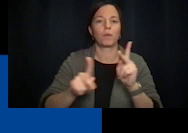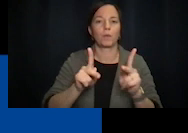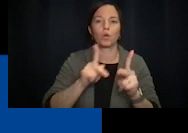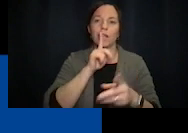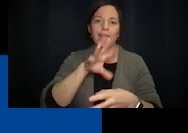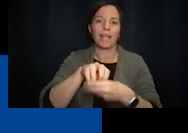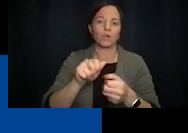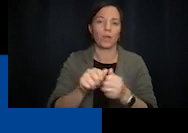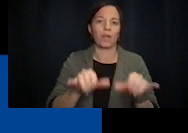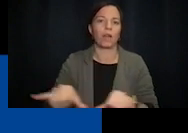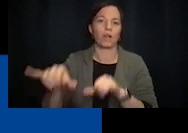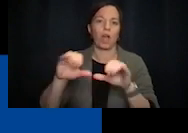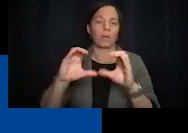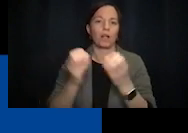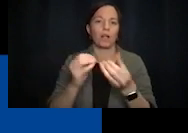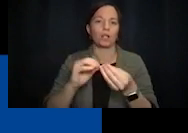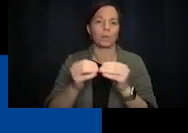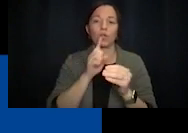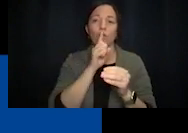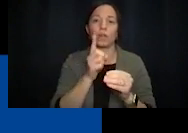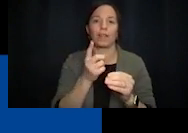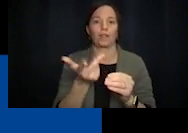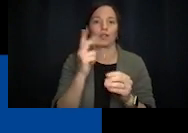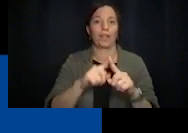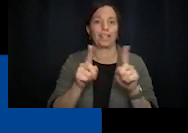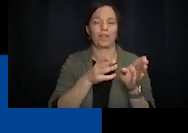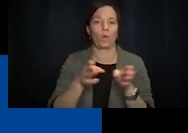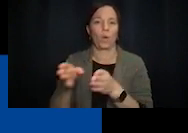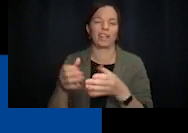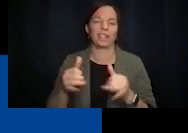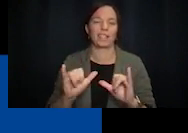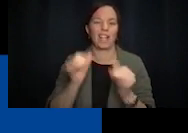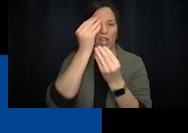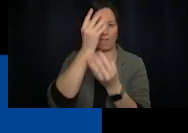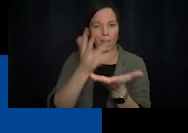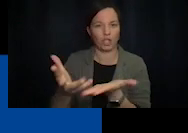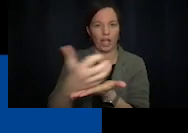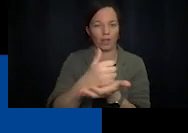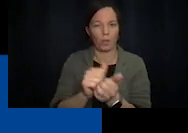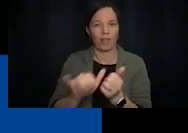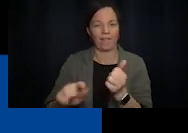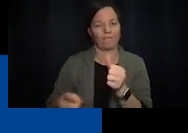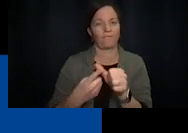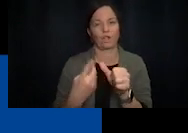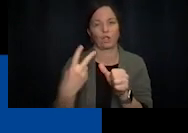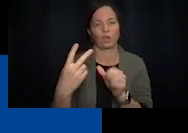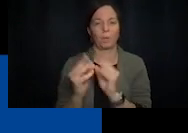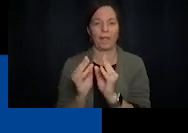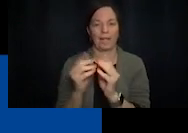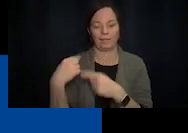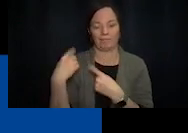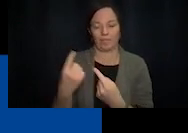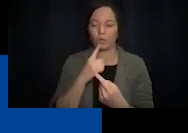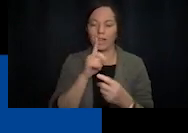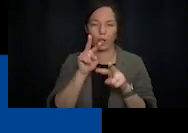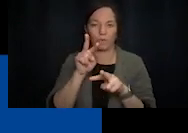three districts in three different ways. So it's interesting to see that. I'm still kind of information gathering at this point with the first two meetings. I'm so looking forward to that next